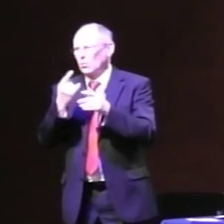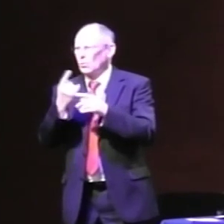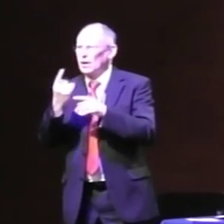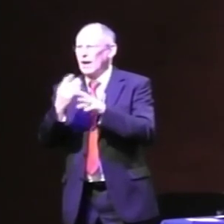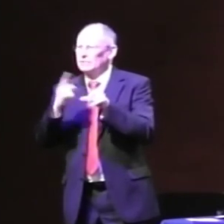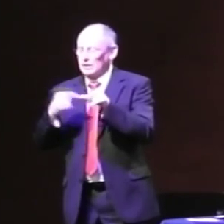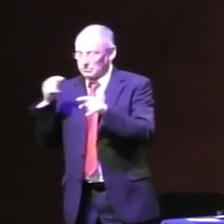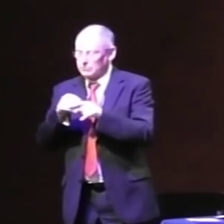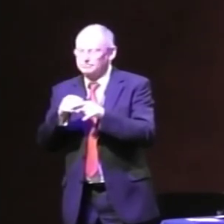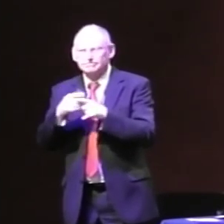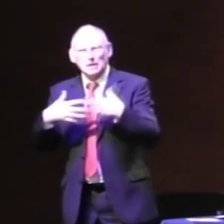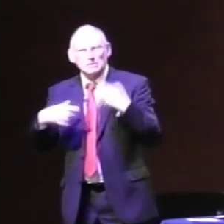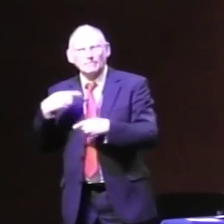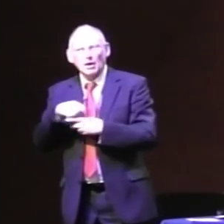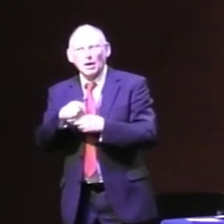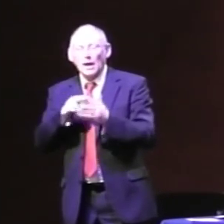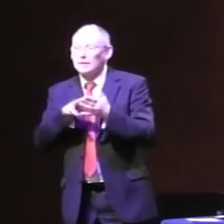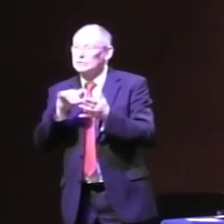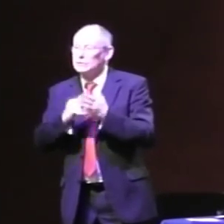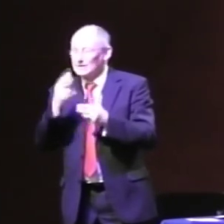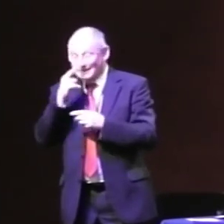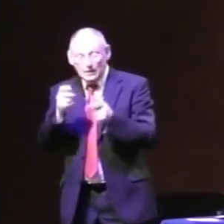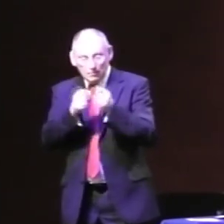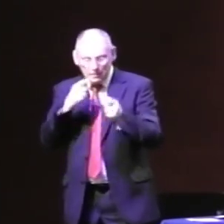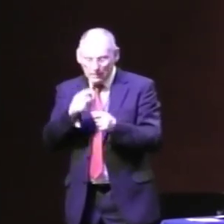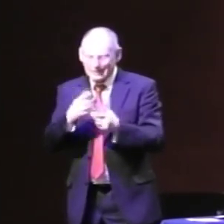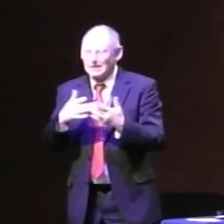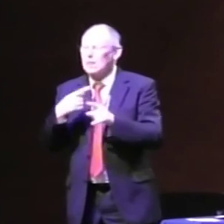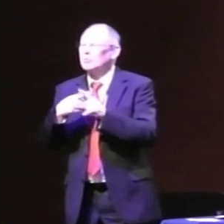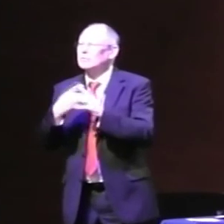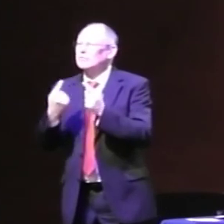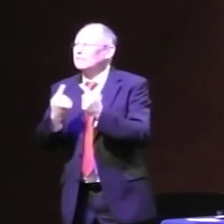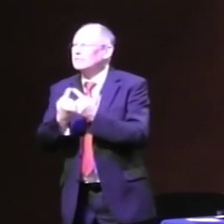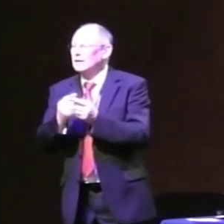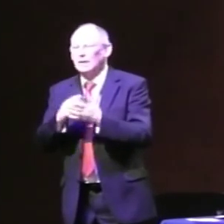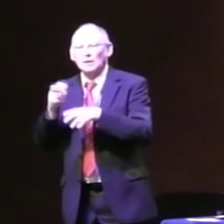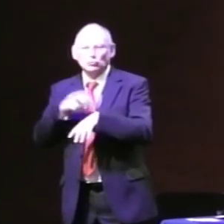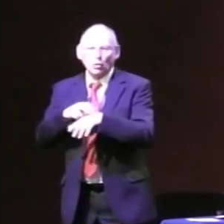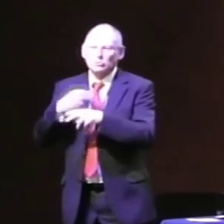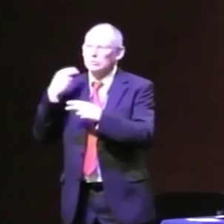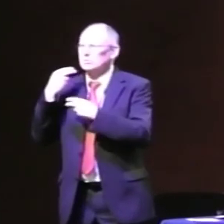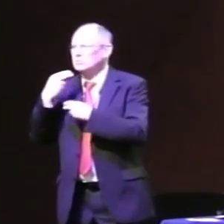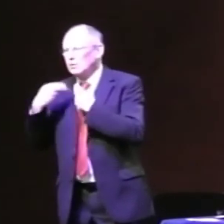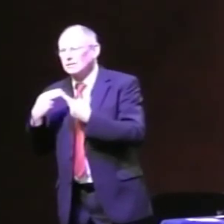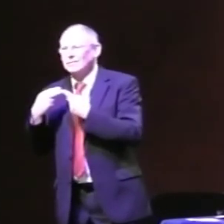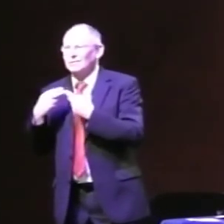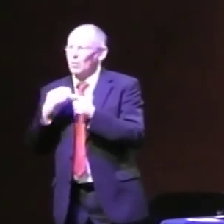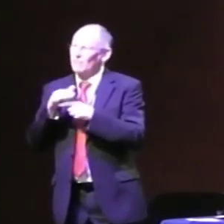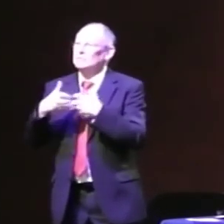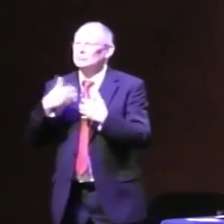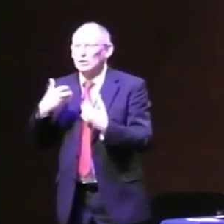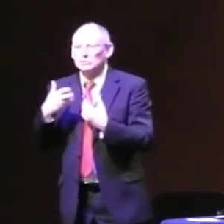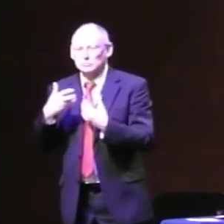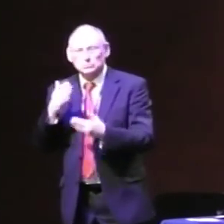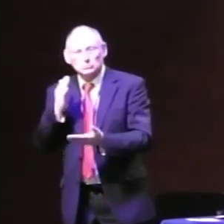has suffered from that. And when you read about the NHS in the media, all you ever hear on the positive side of things is doctors and nurses are overstretched. Doctors and nurses